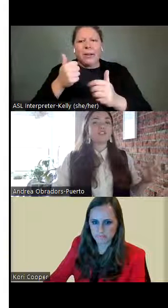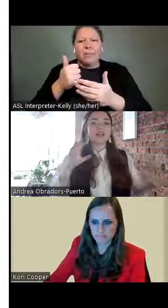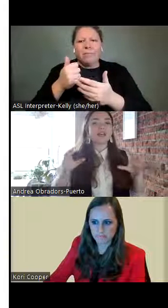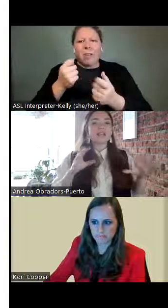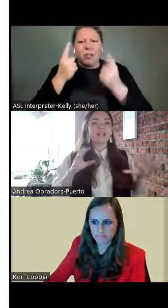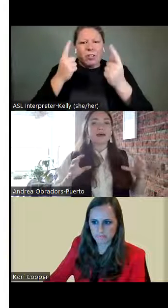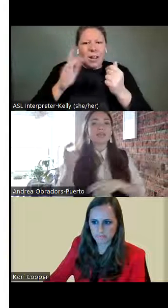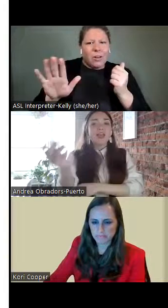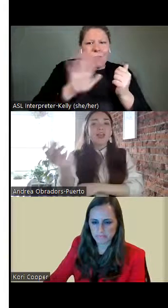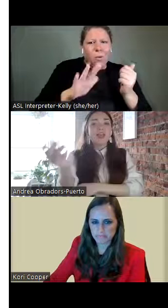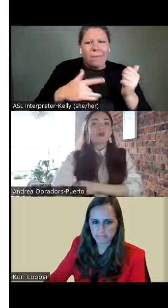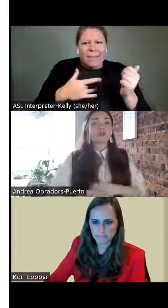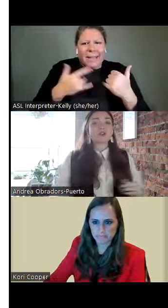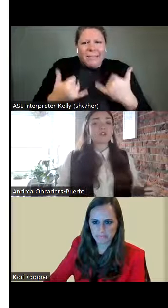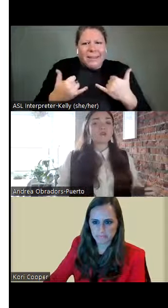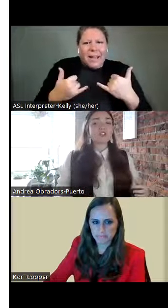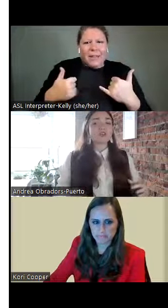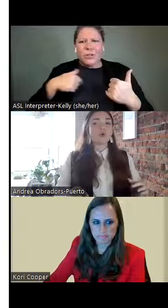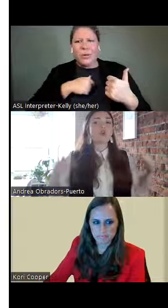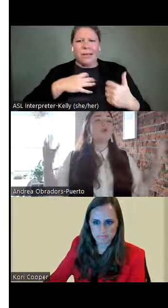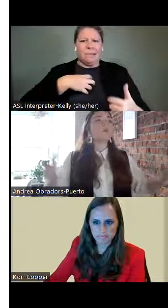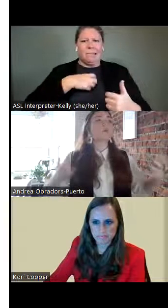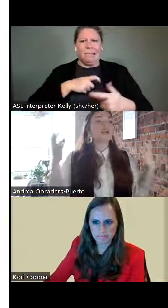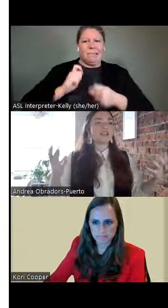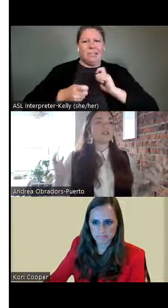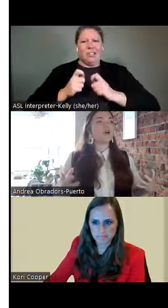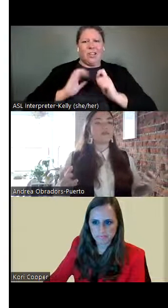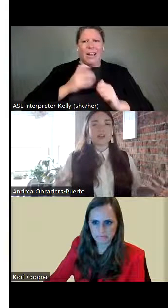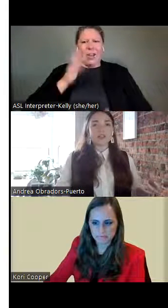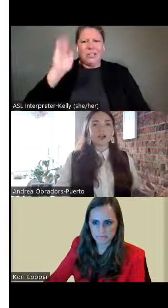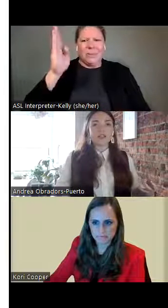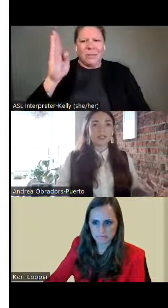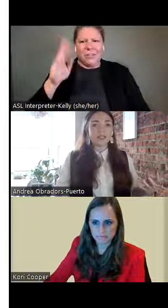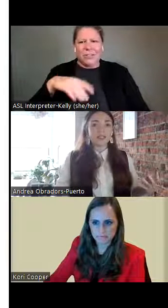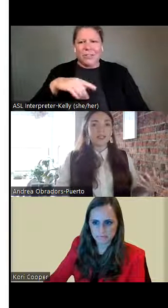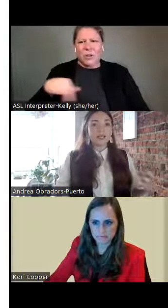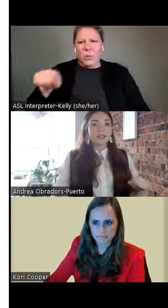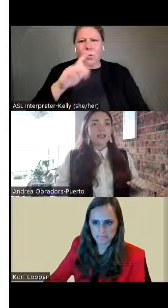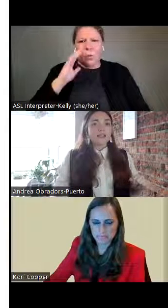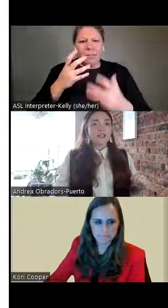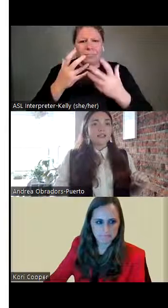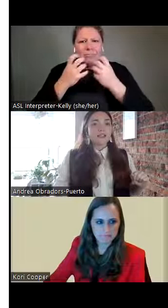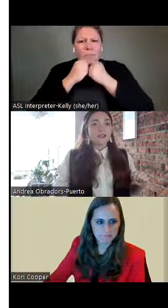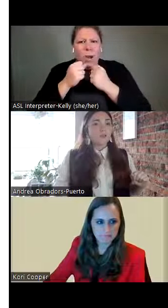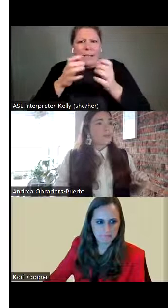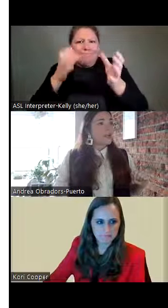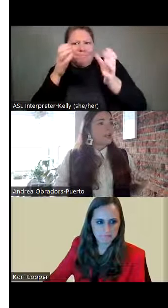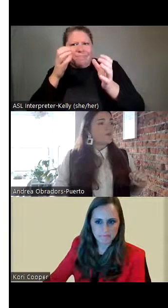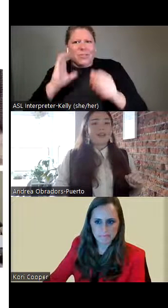audience so we can adapt and shape our speech so you all embrace the content in it.